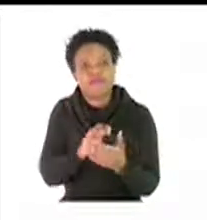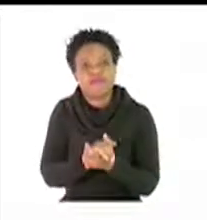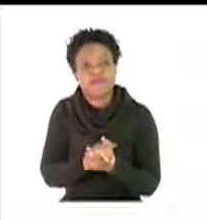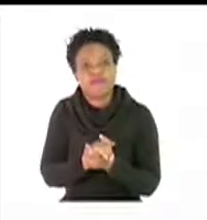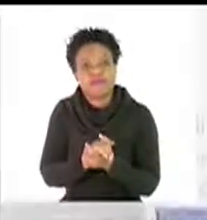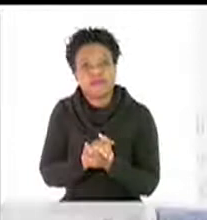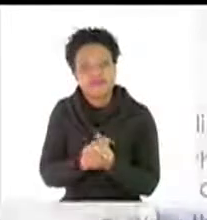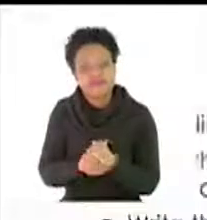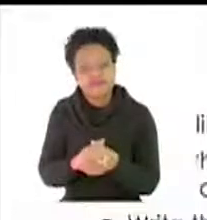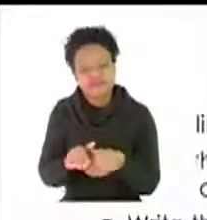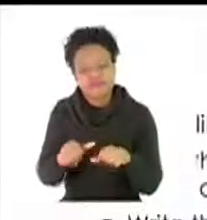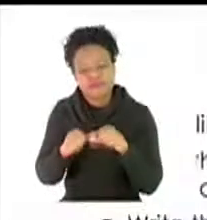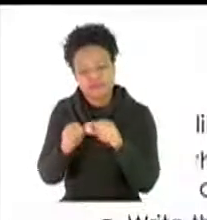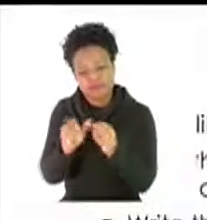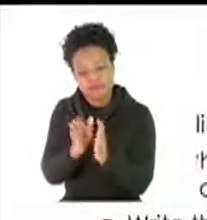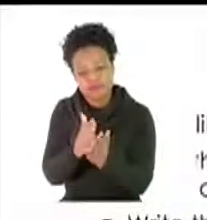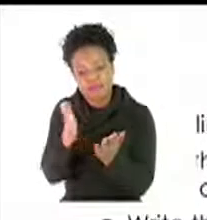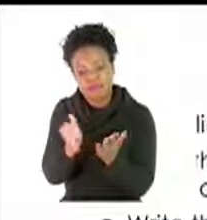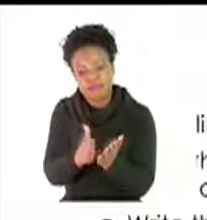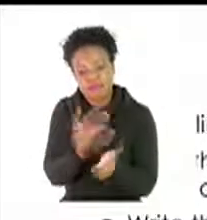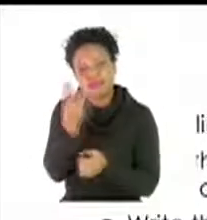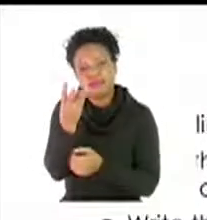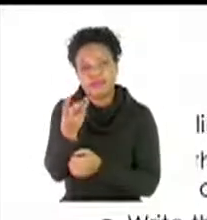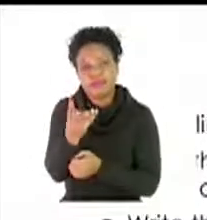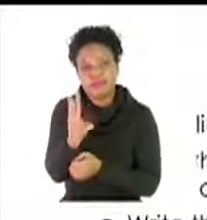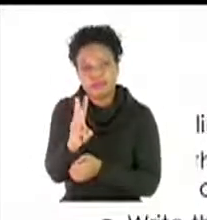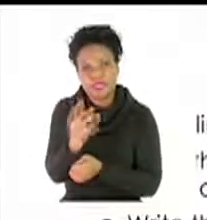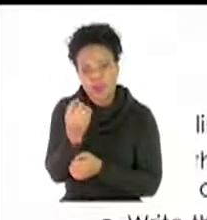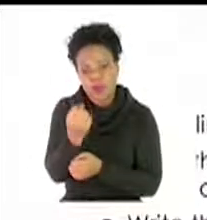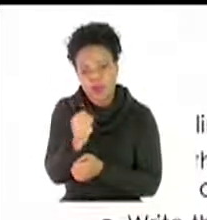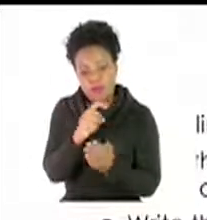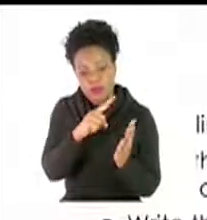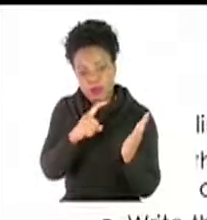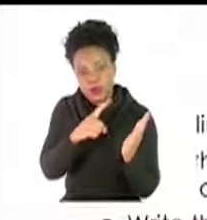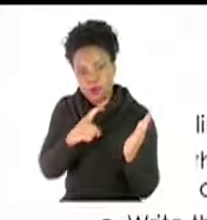page 6 of the booklet, where we have the questions.